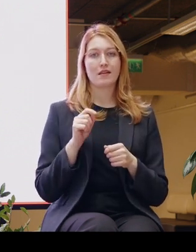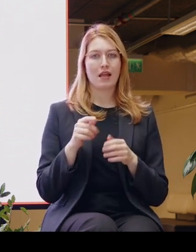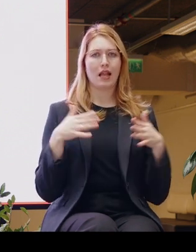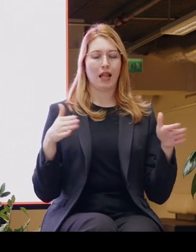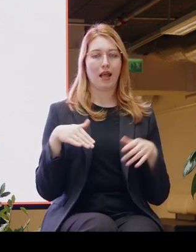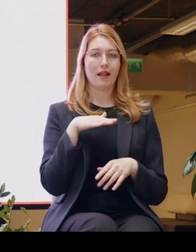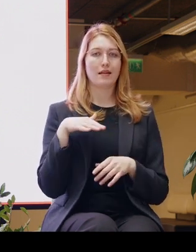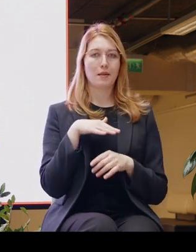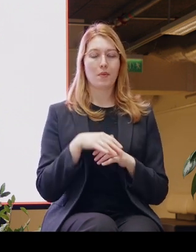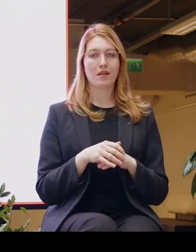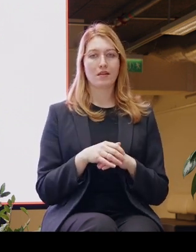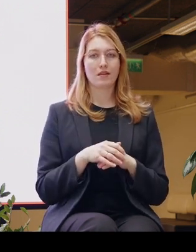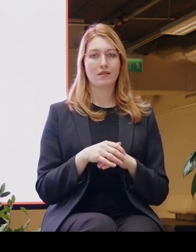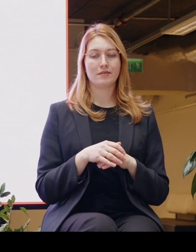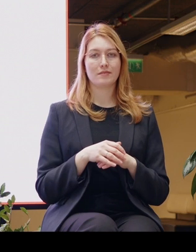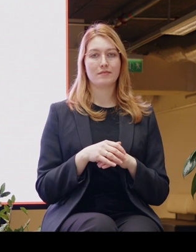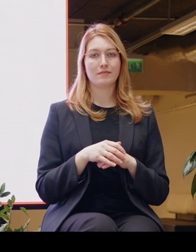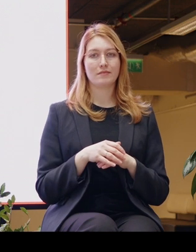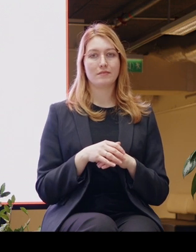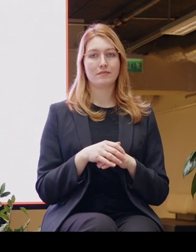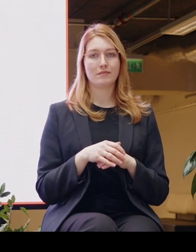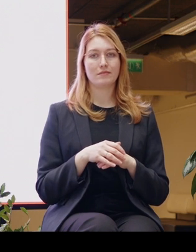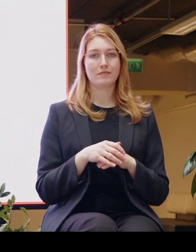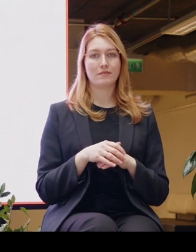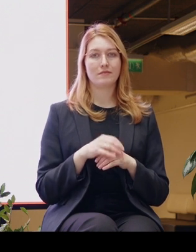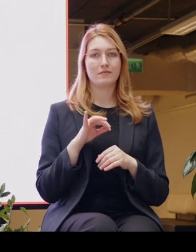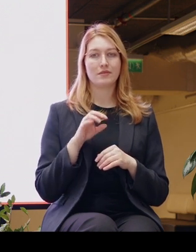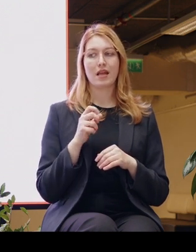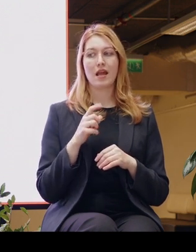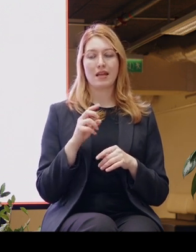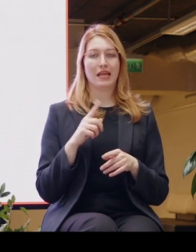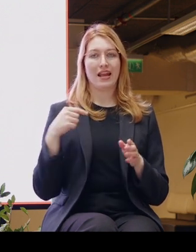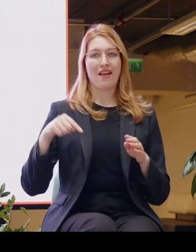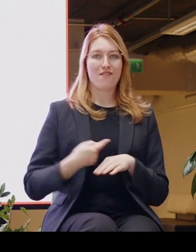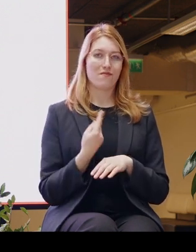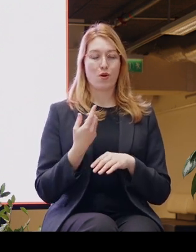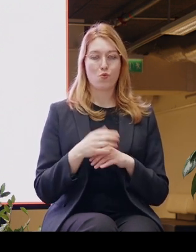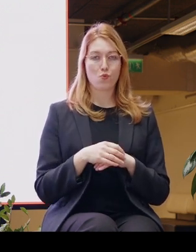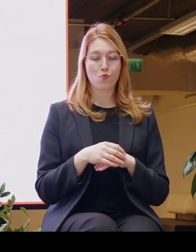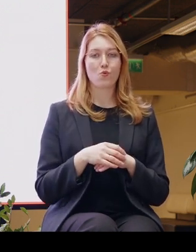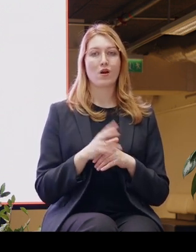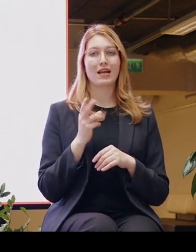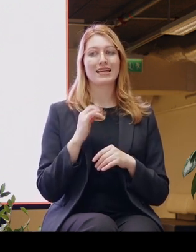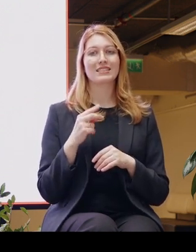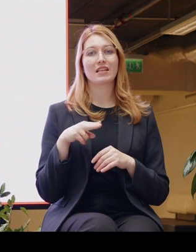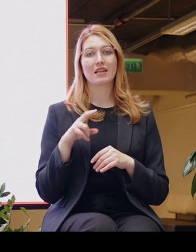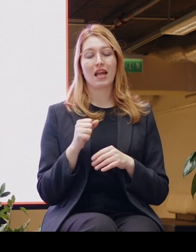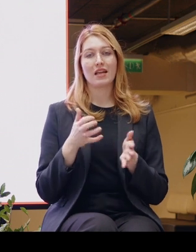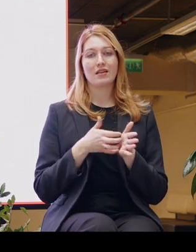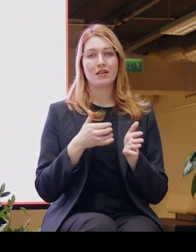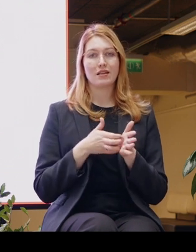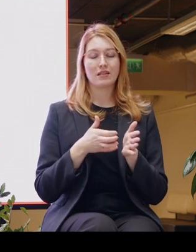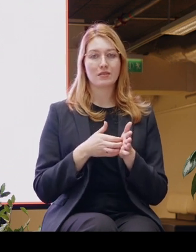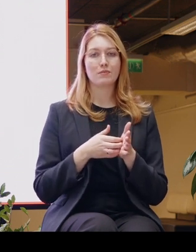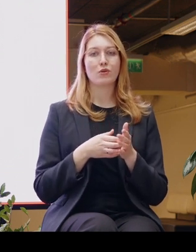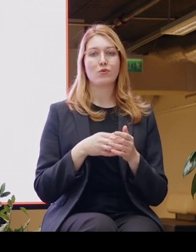family, Eero, Jelena who might have just an injury, and Christina who's using the guide dog